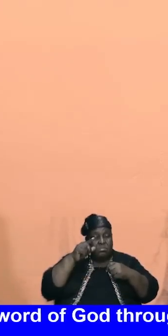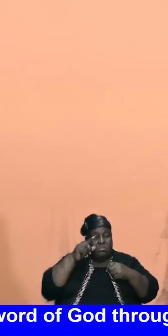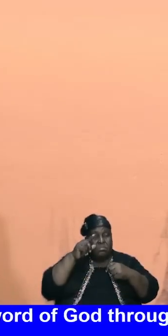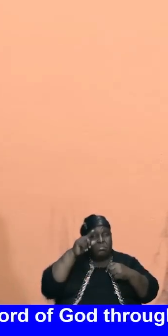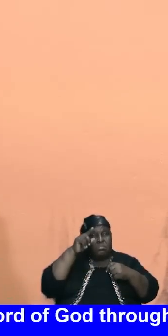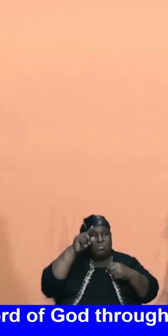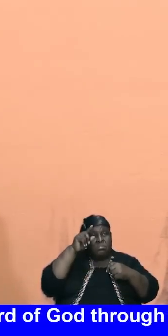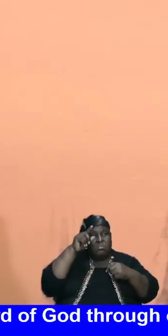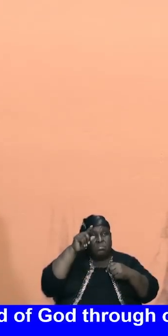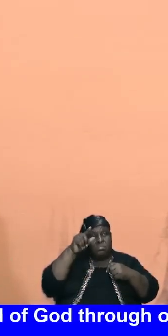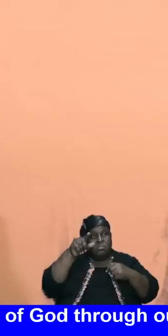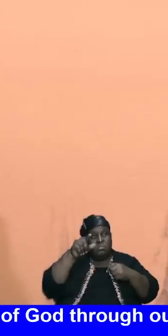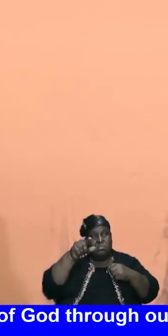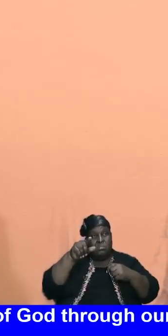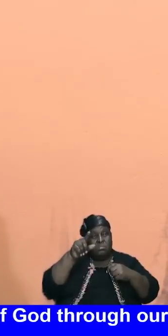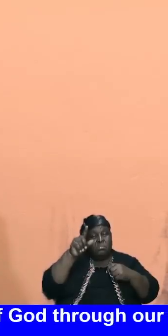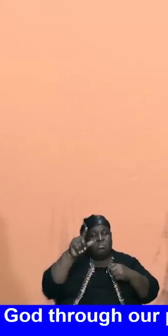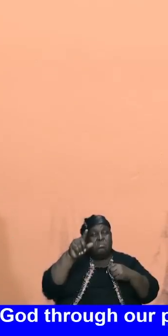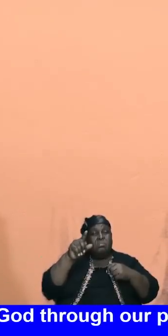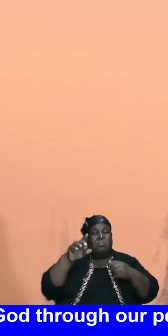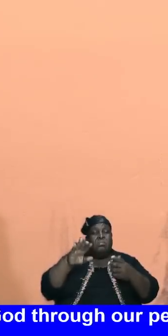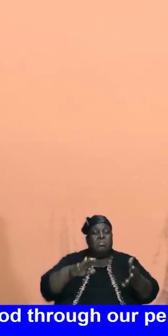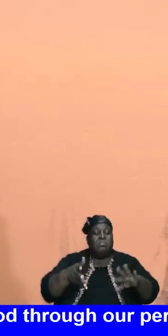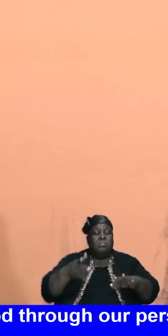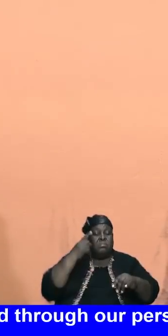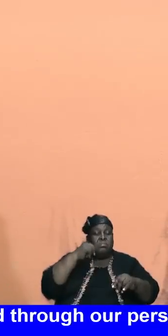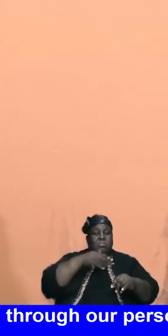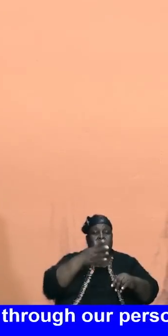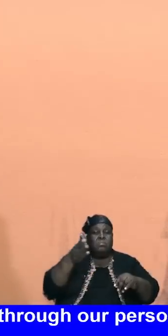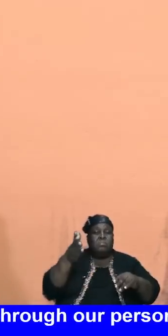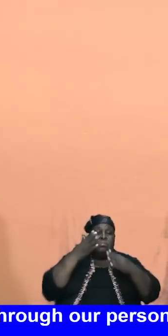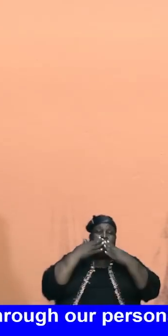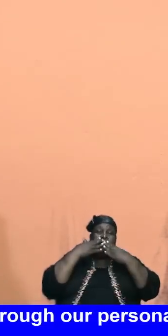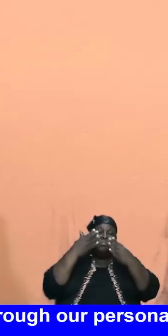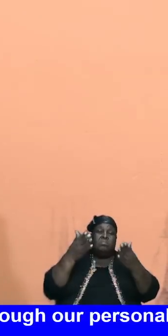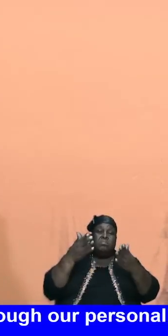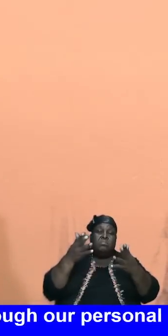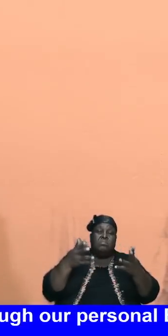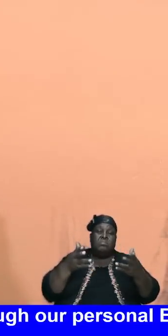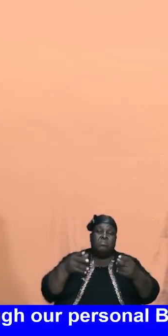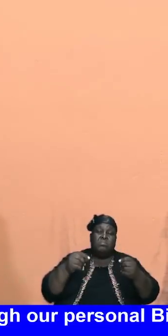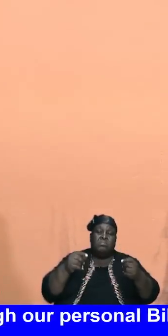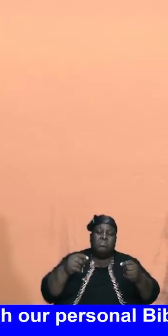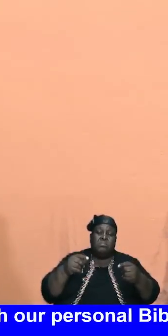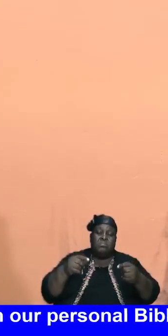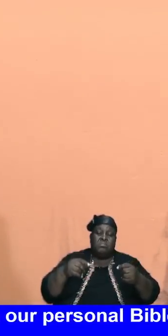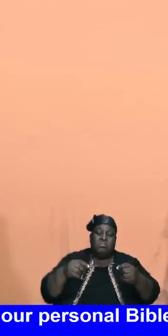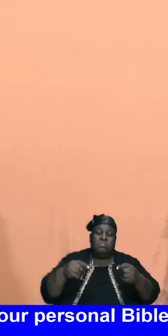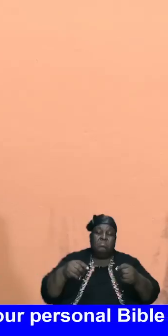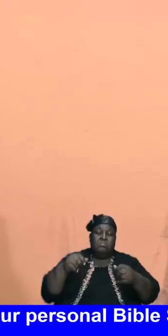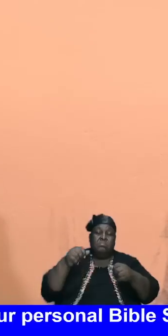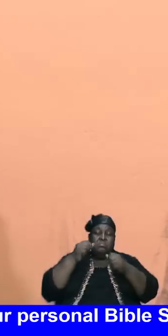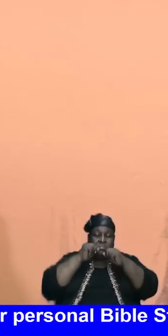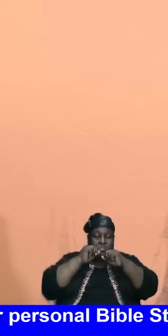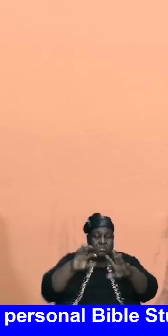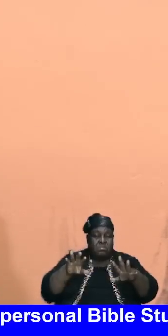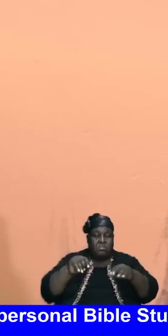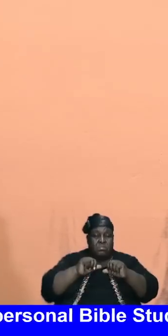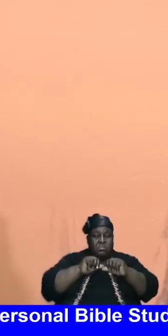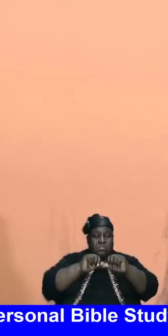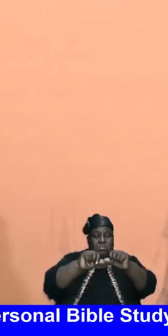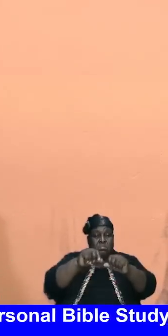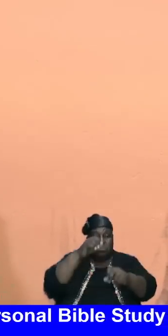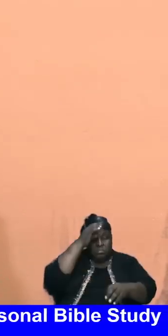them. God, we thank you, God, for what you have done today. Bless each and every person. Continue to bless the House of